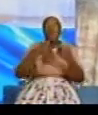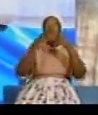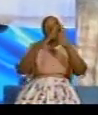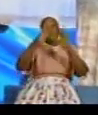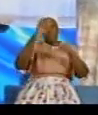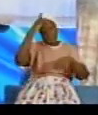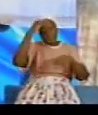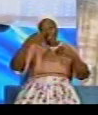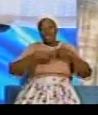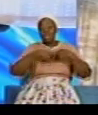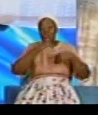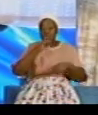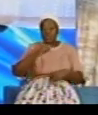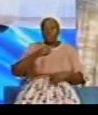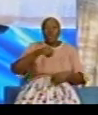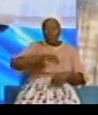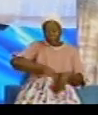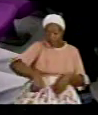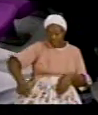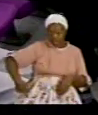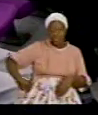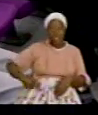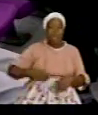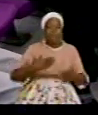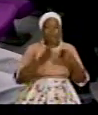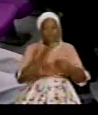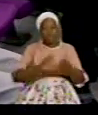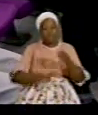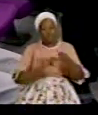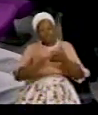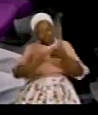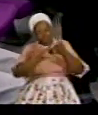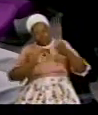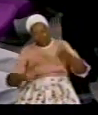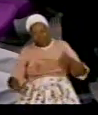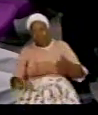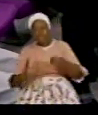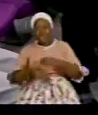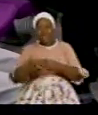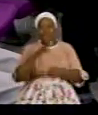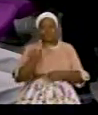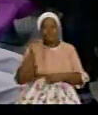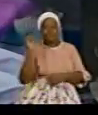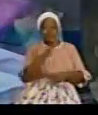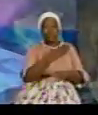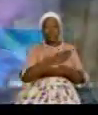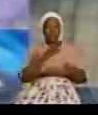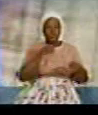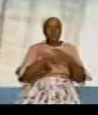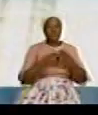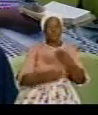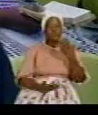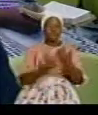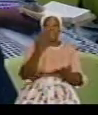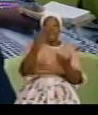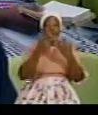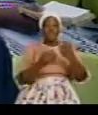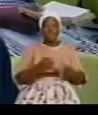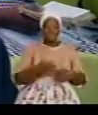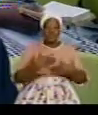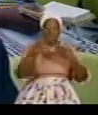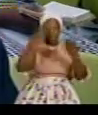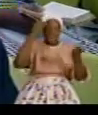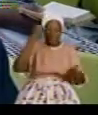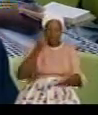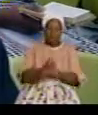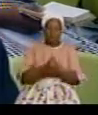up, rooted out, thrown away and thrown into the fire. Give me a good amen. Then it says